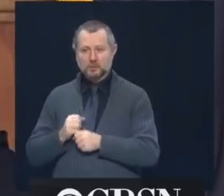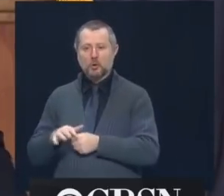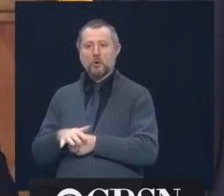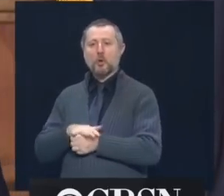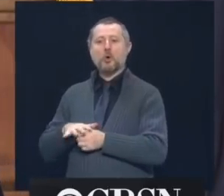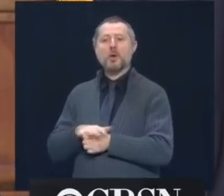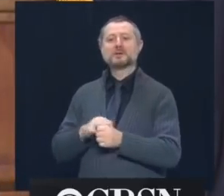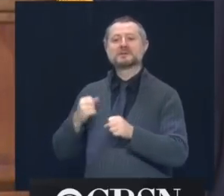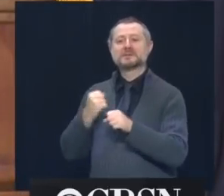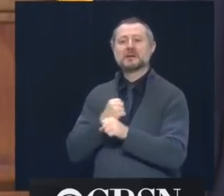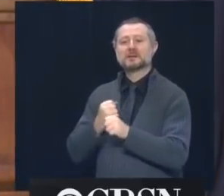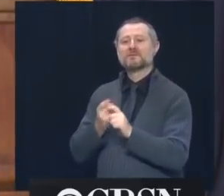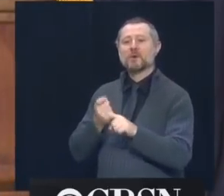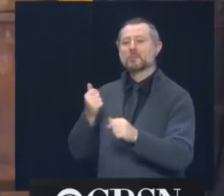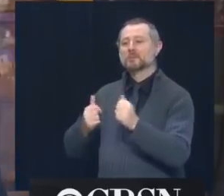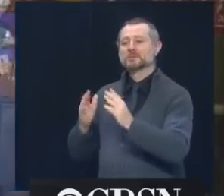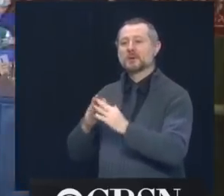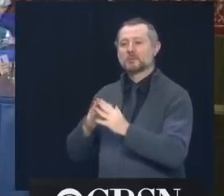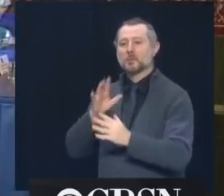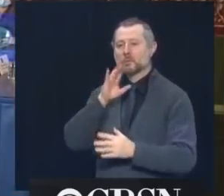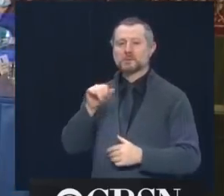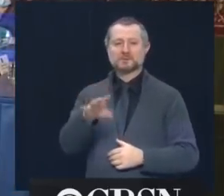Friday.